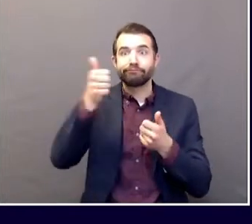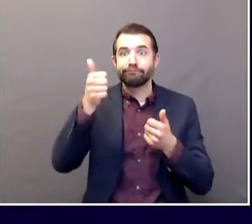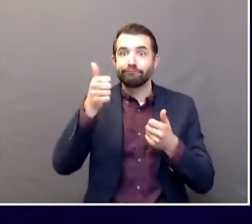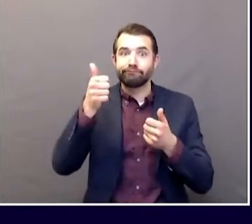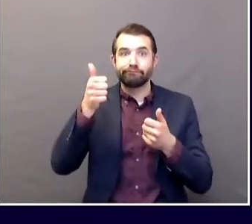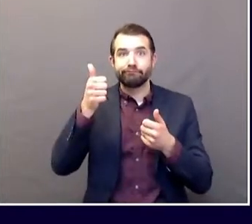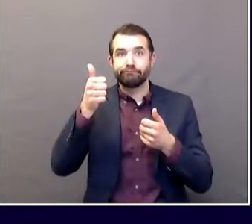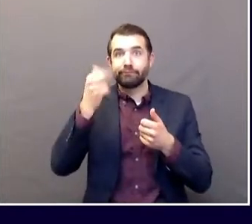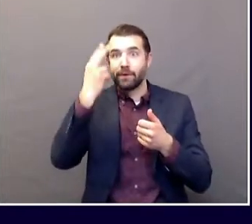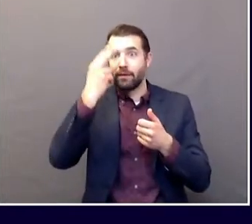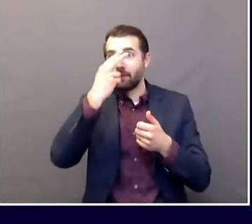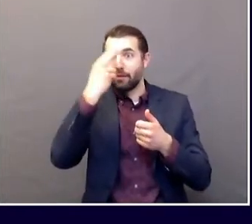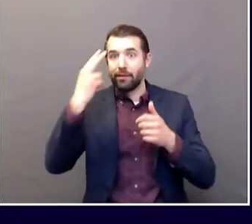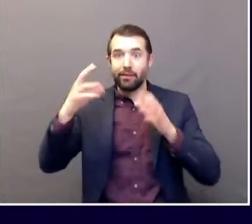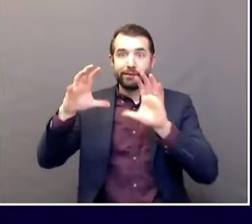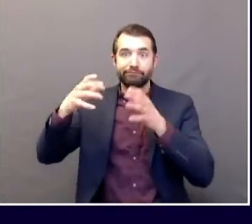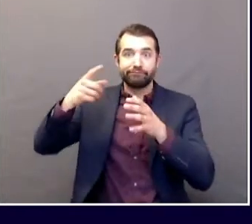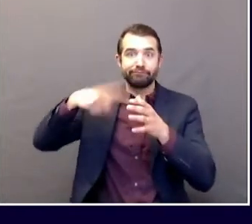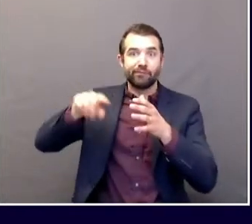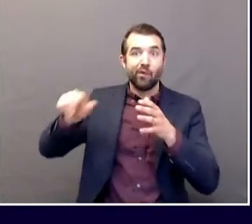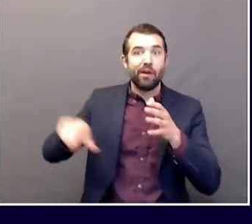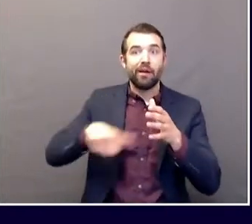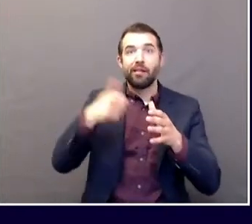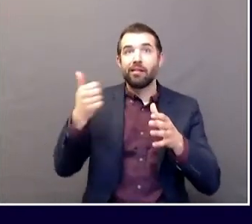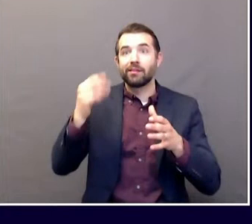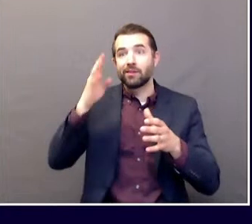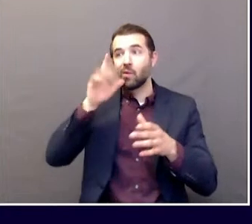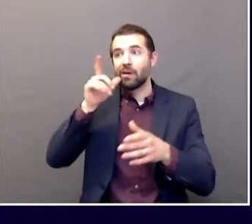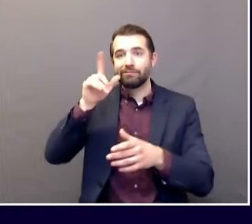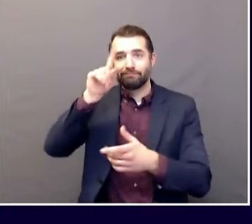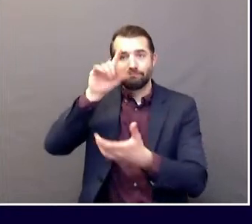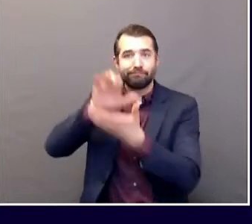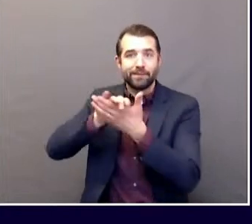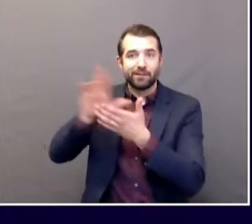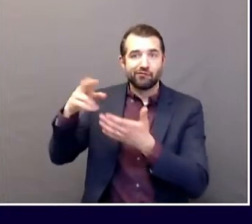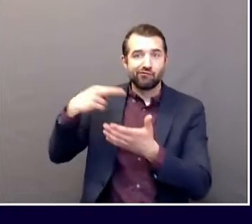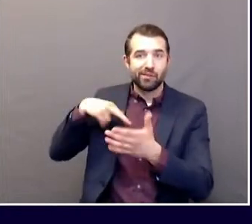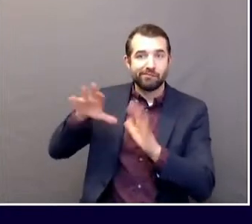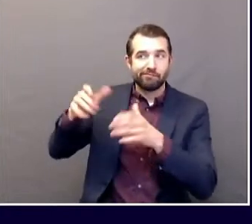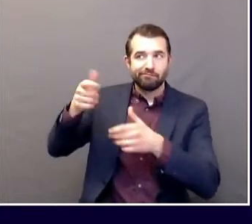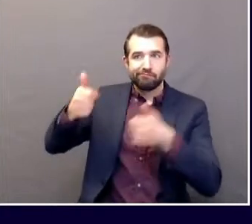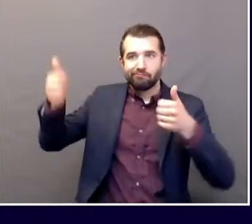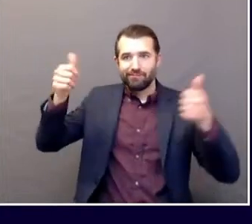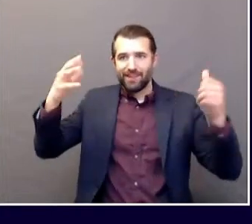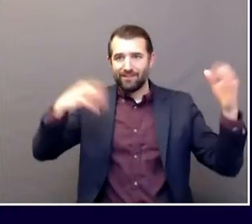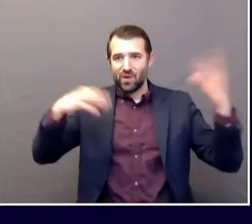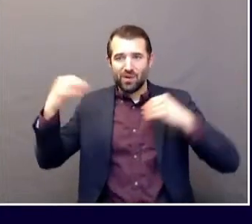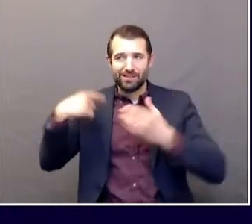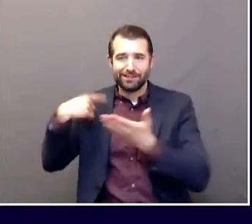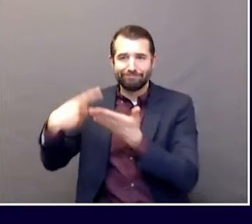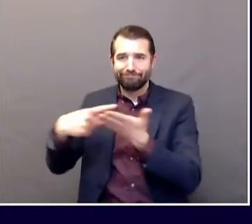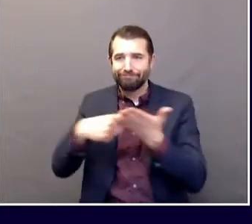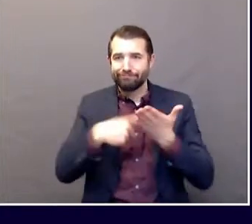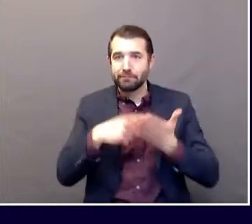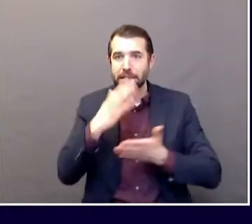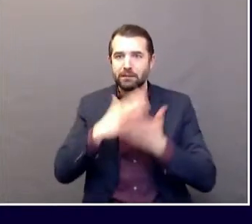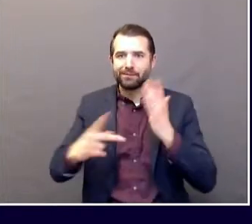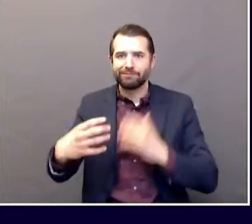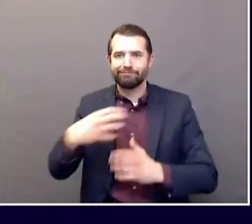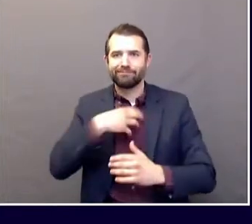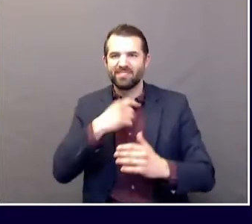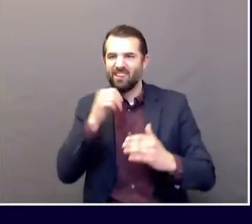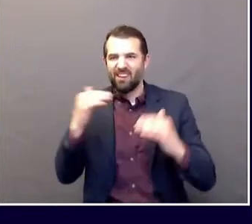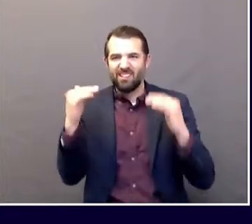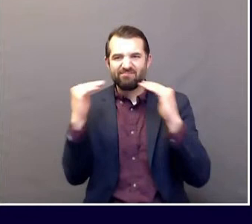communities. We anticipated that this would be responsive to some of the concerns about equity, and we will continue to